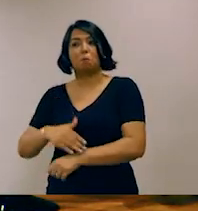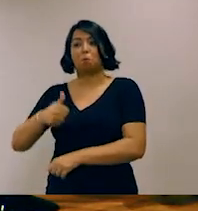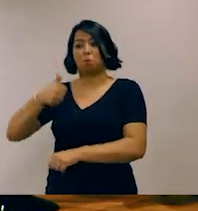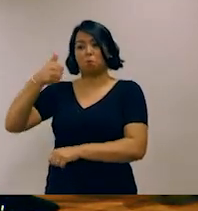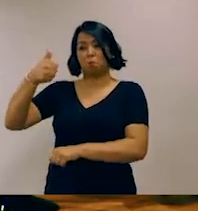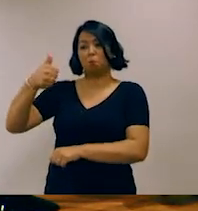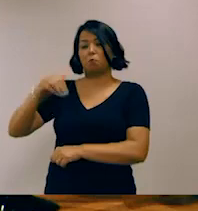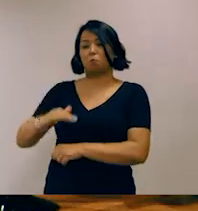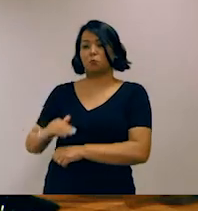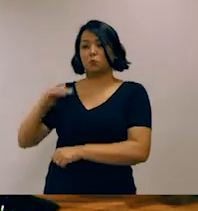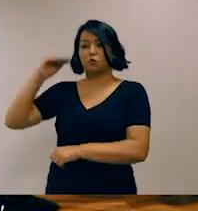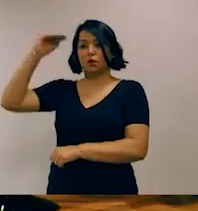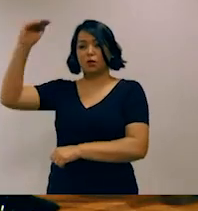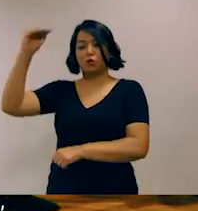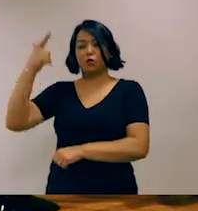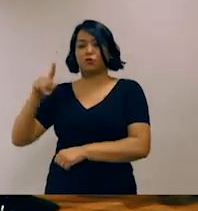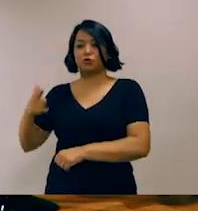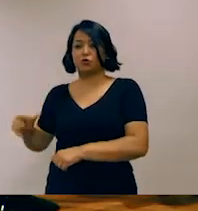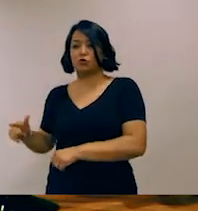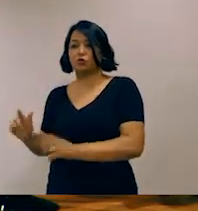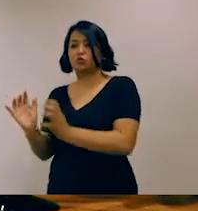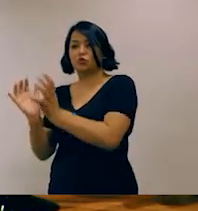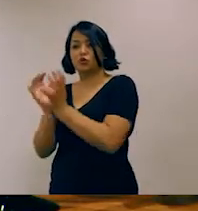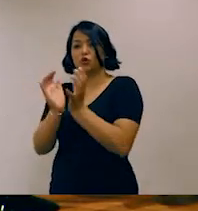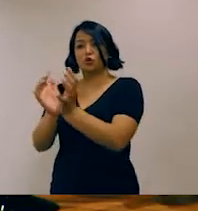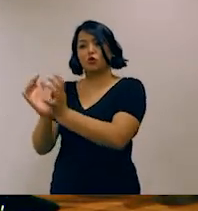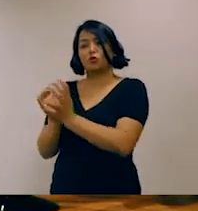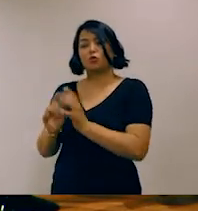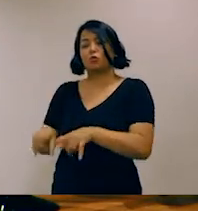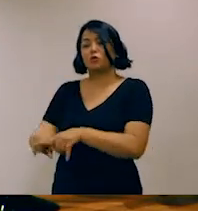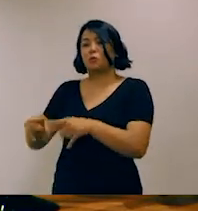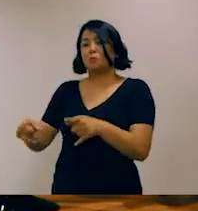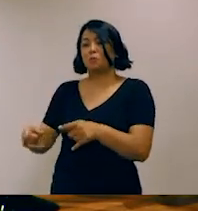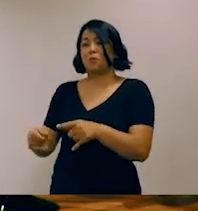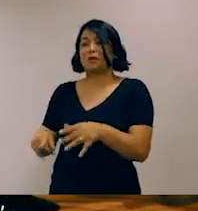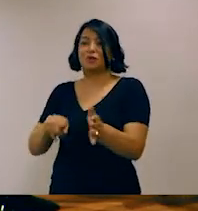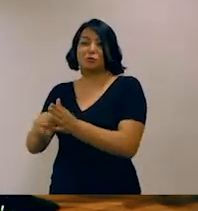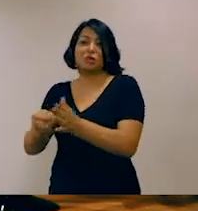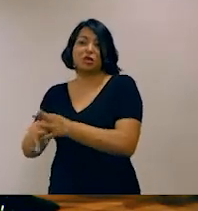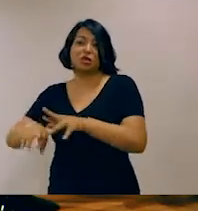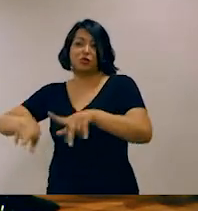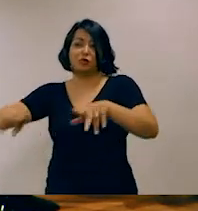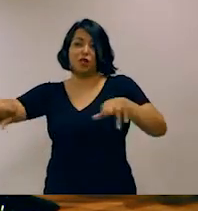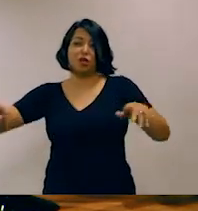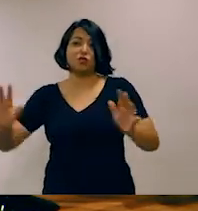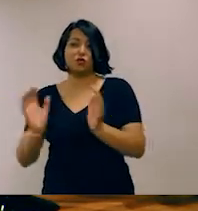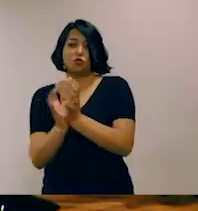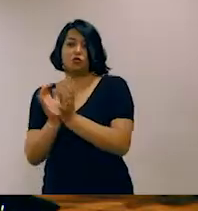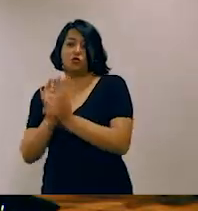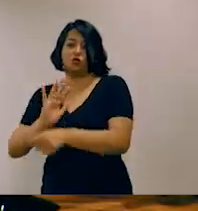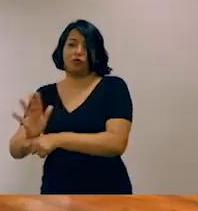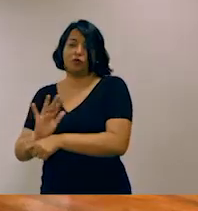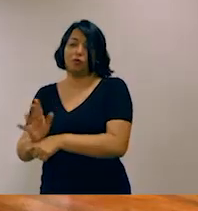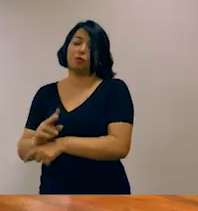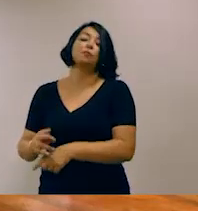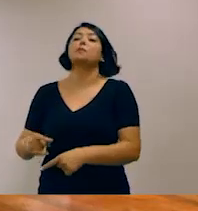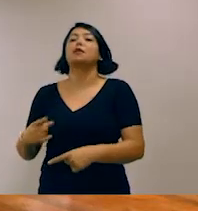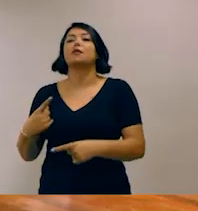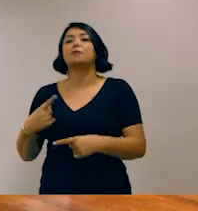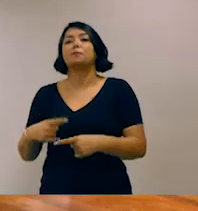they have a higher box office than the others, but I didn't separate it by stratification. I didn't do